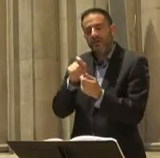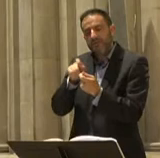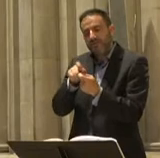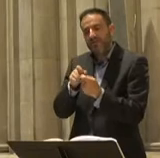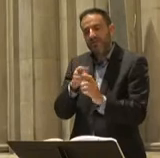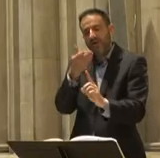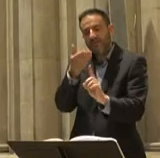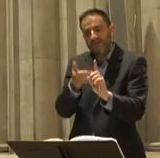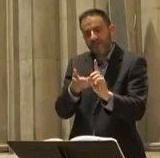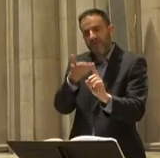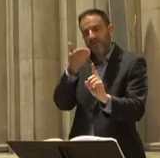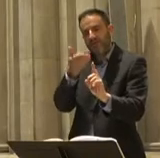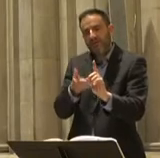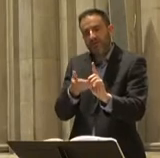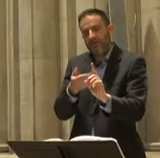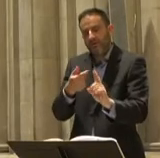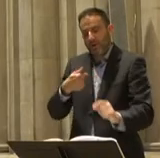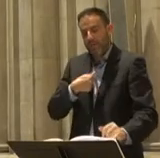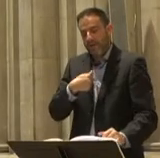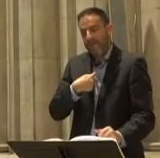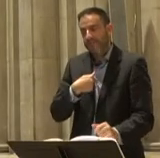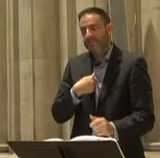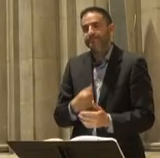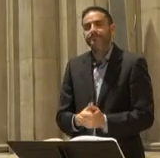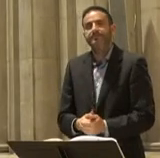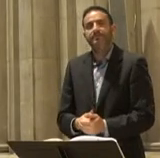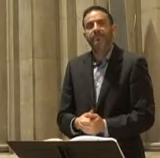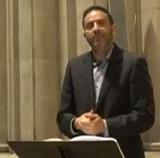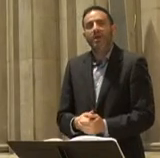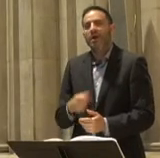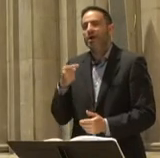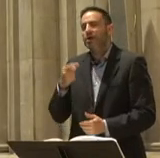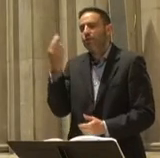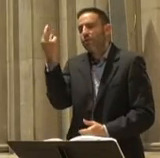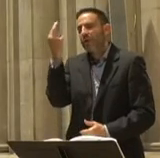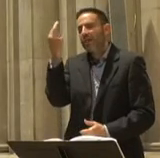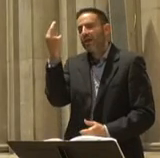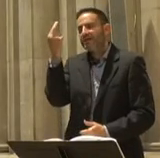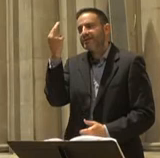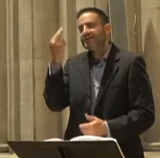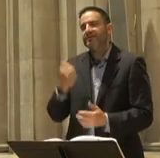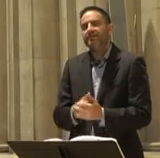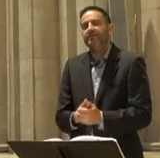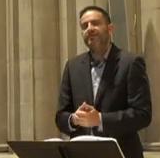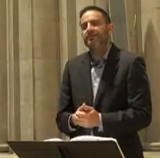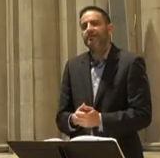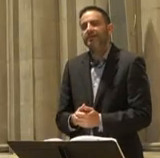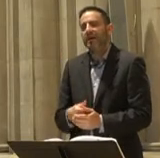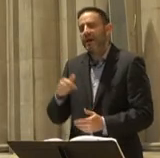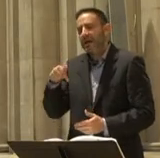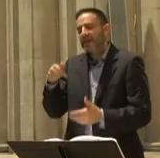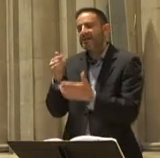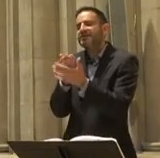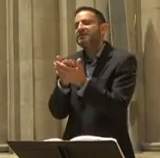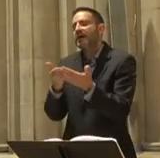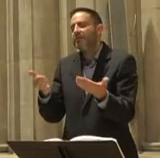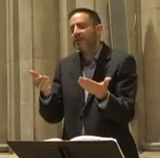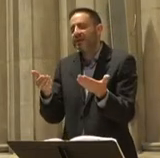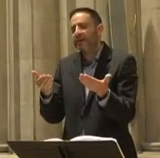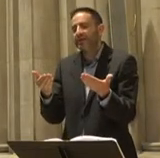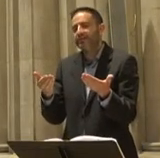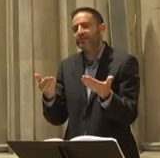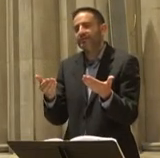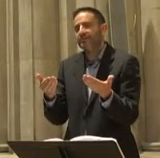you, yourself, or me, myself, then you realize that this is something that can